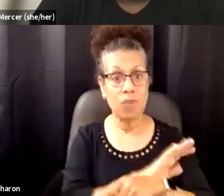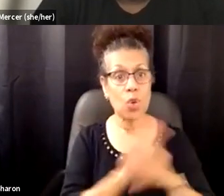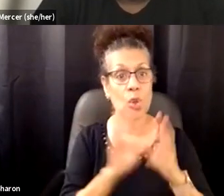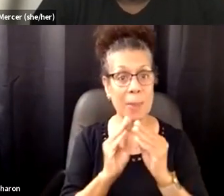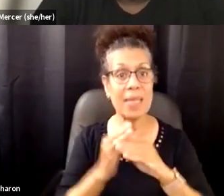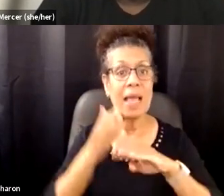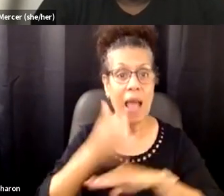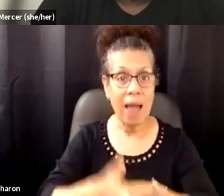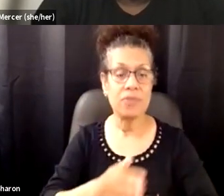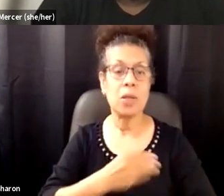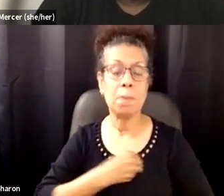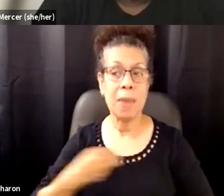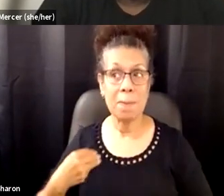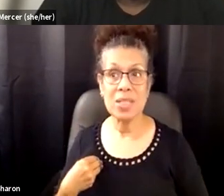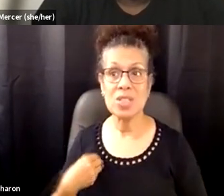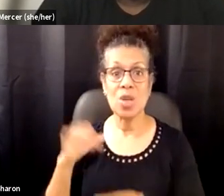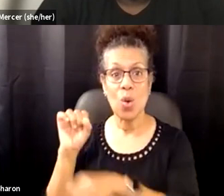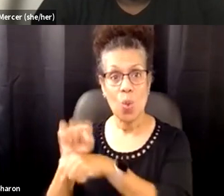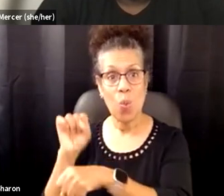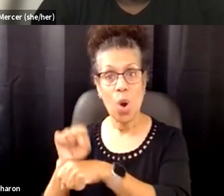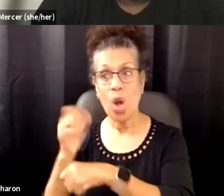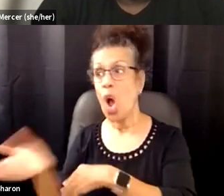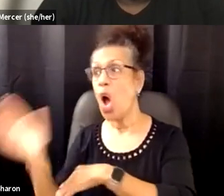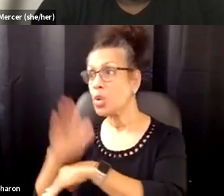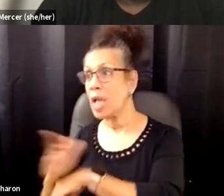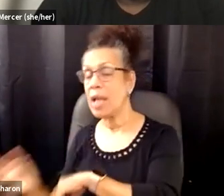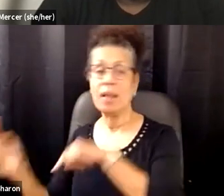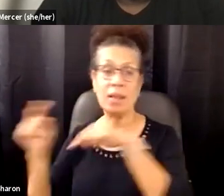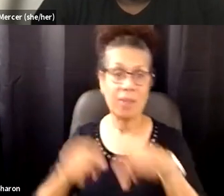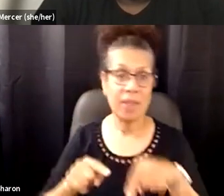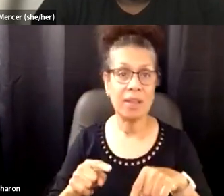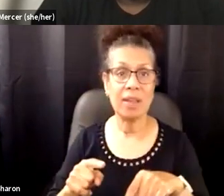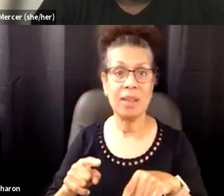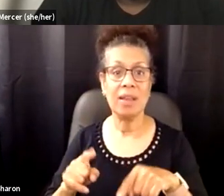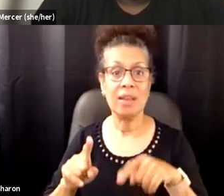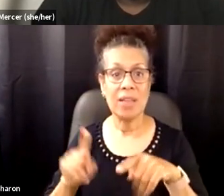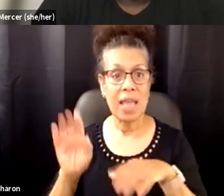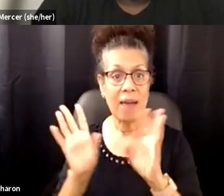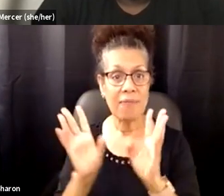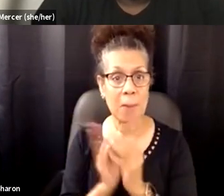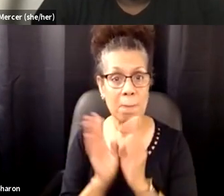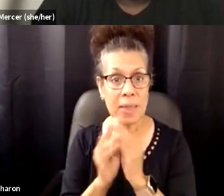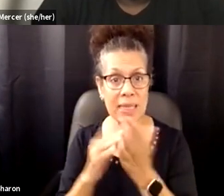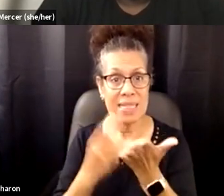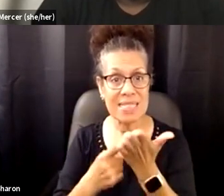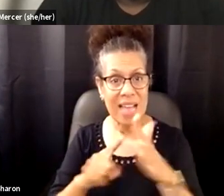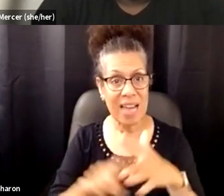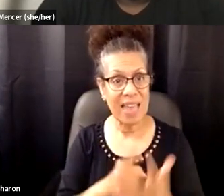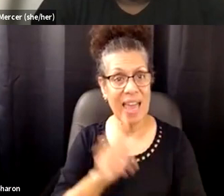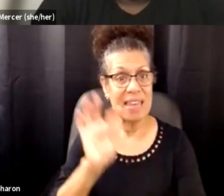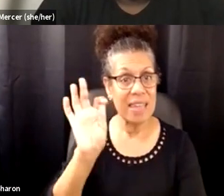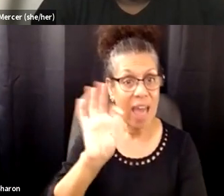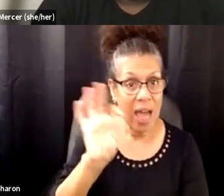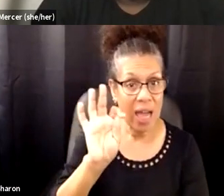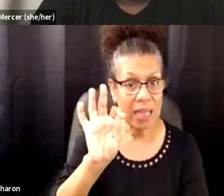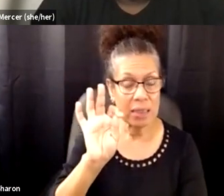many members now have been having done a full day work and getting our the the meat of our meeting started eight or nine o'clock